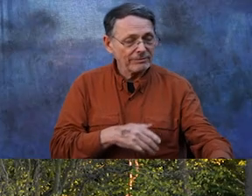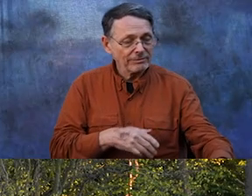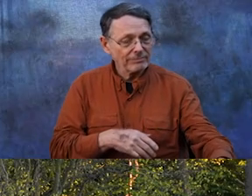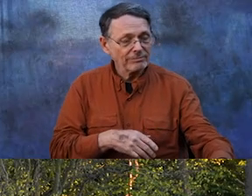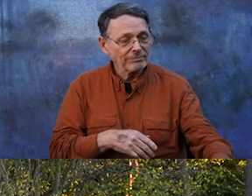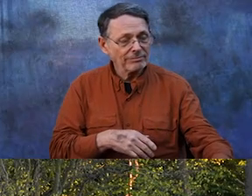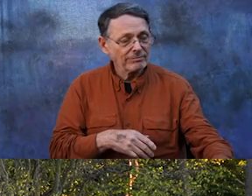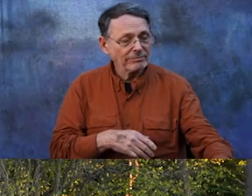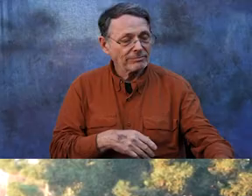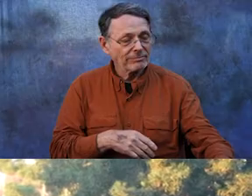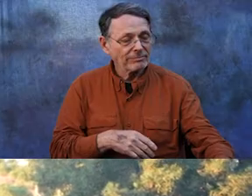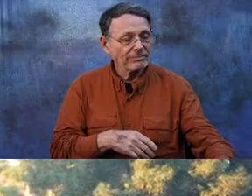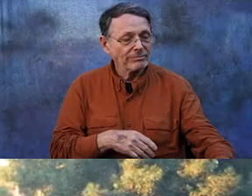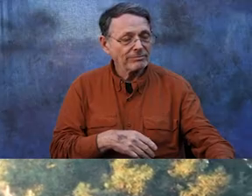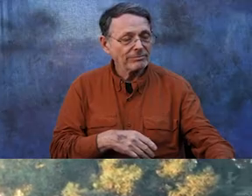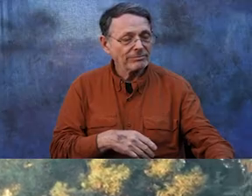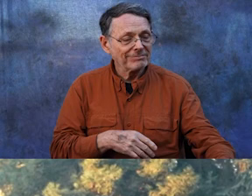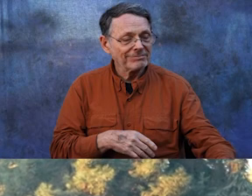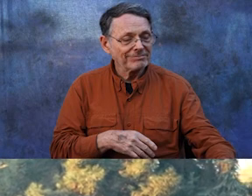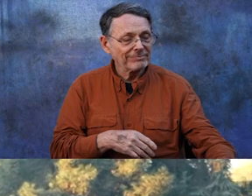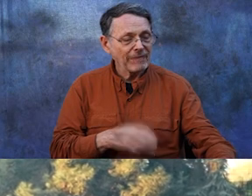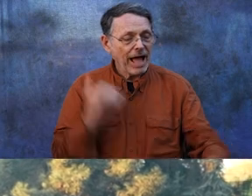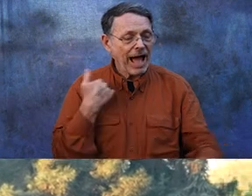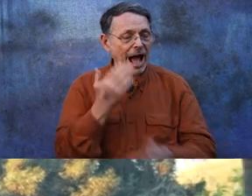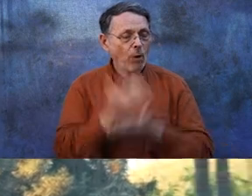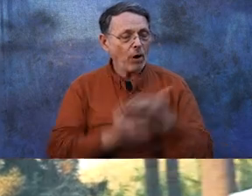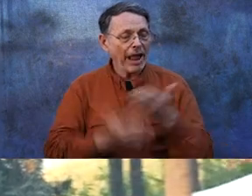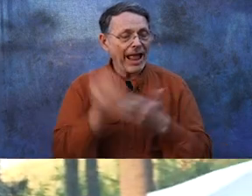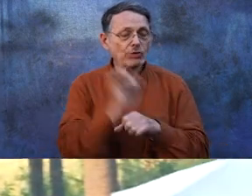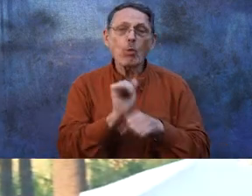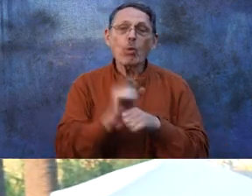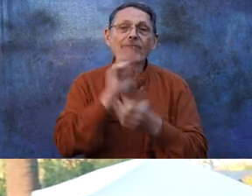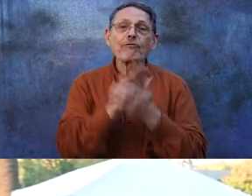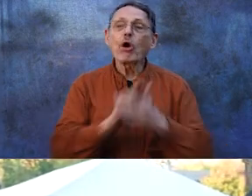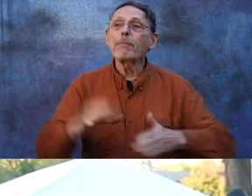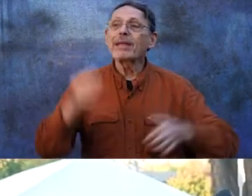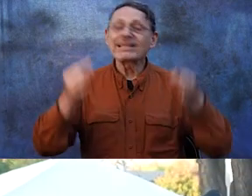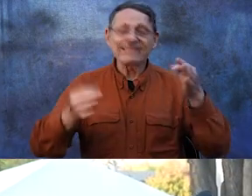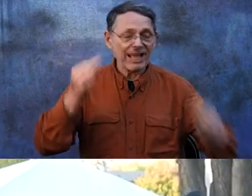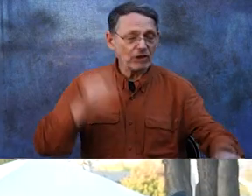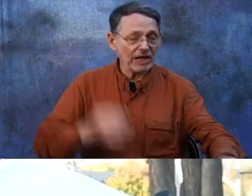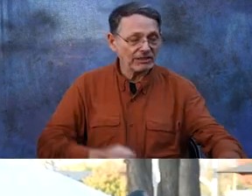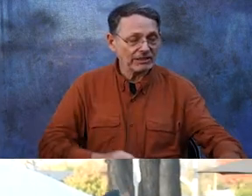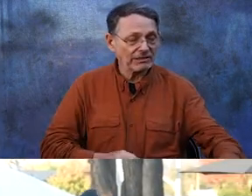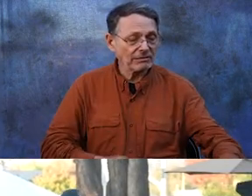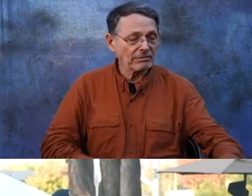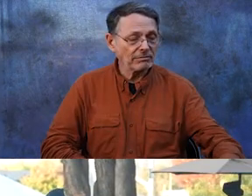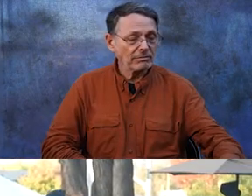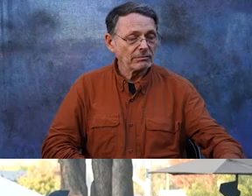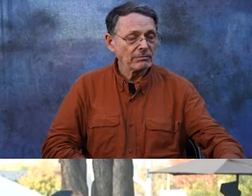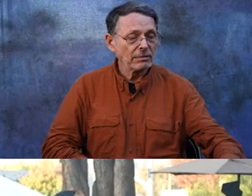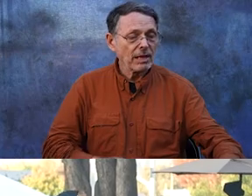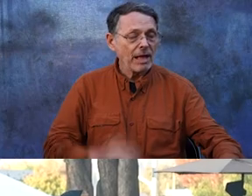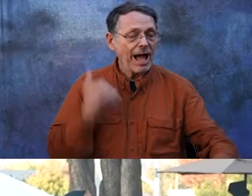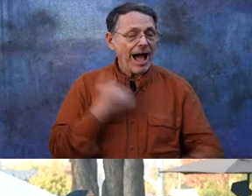everybody. Our hands will work for peace and justice. Repeat that. Our hands will work for peace